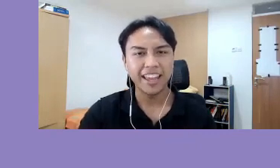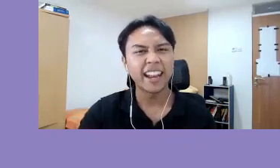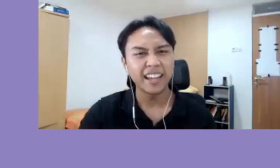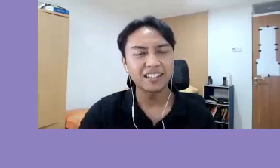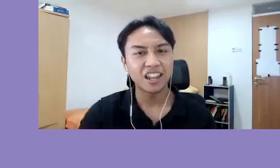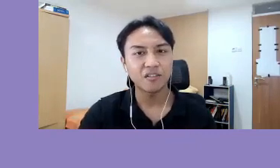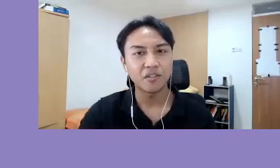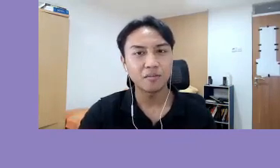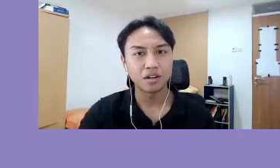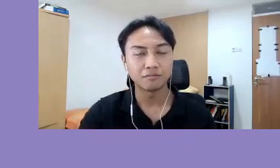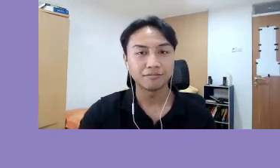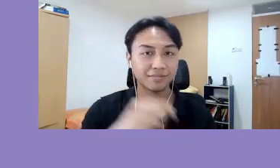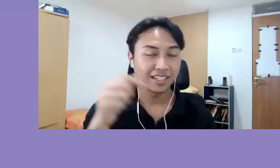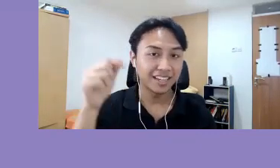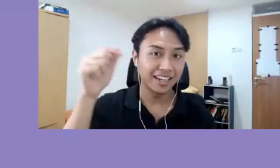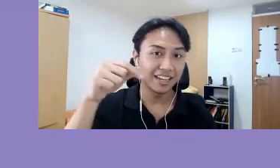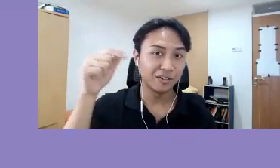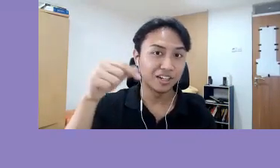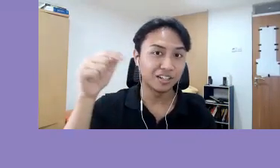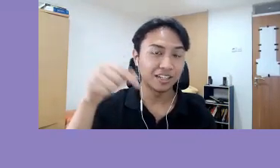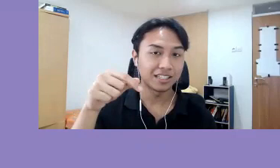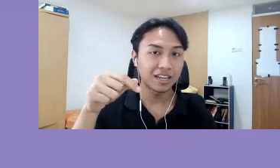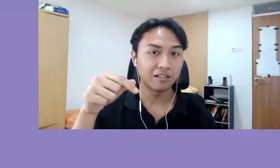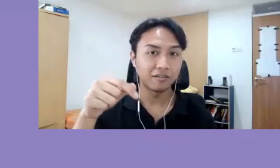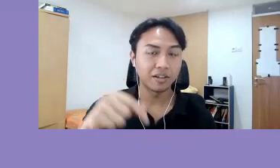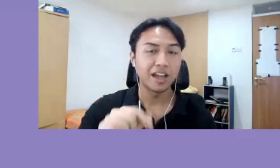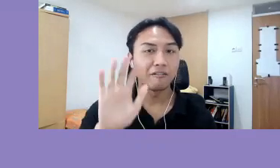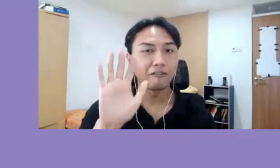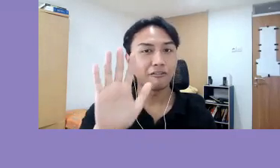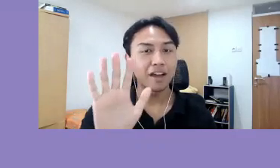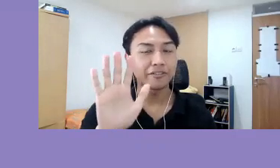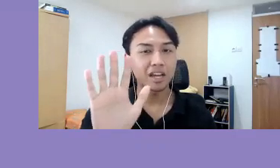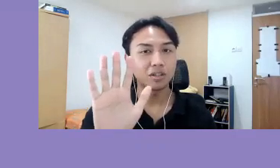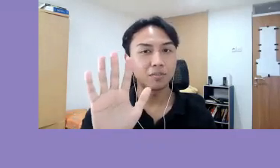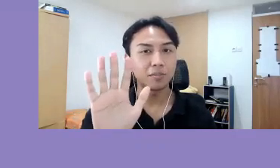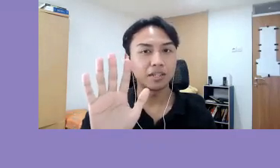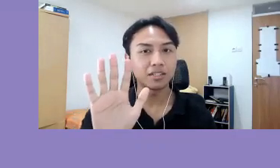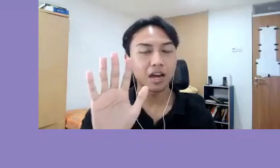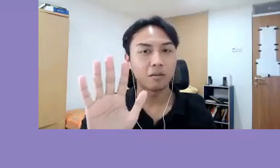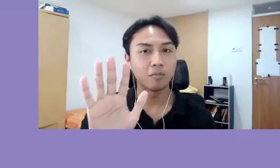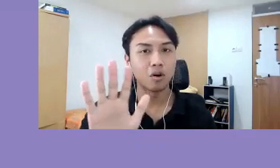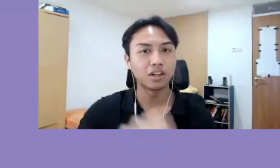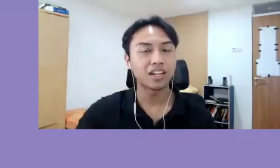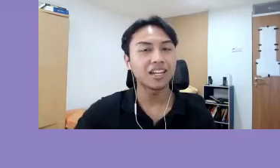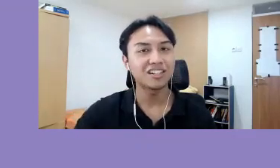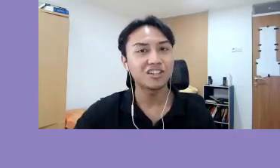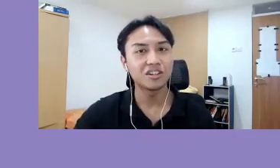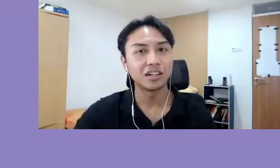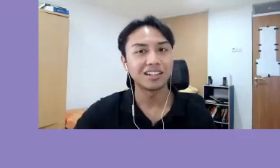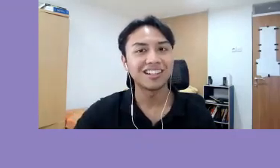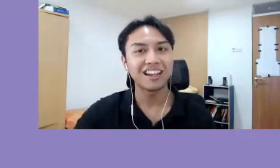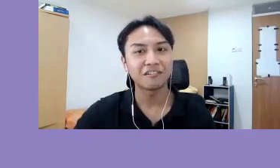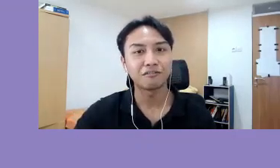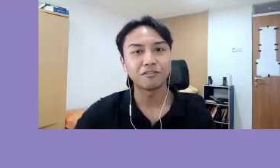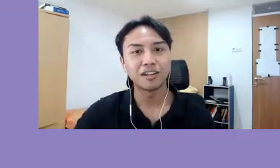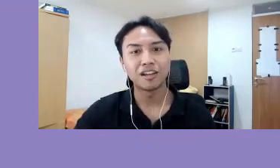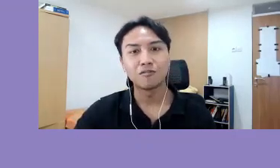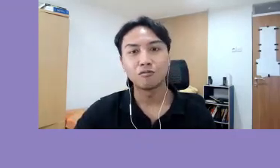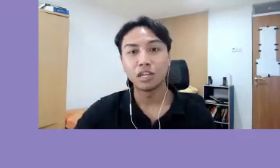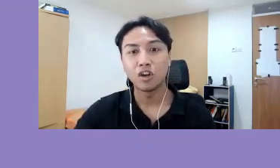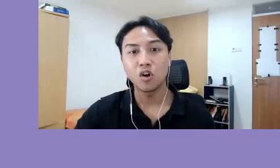impairment. And that's a lot of number. In Indonesia itself, 5,000 babies are born each year